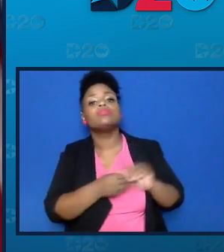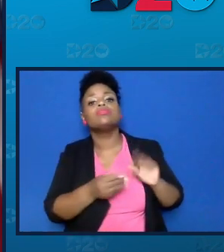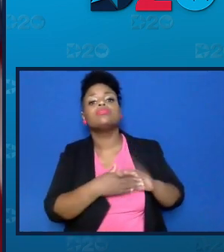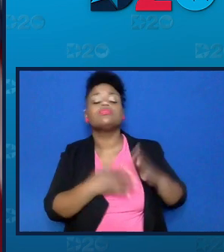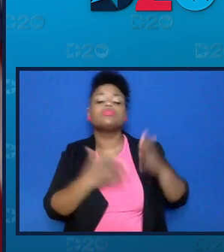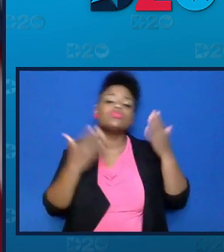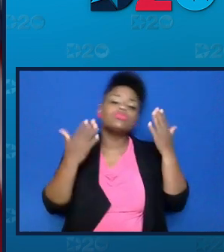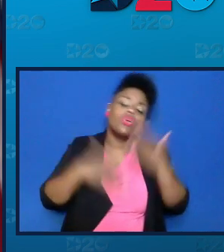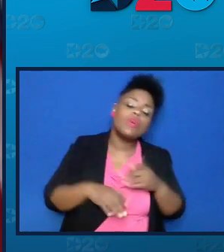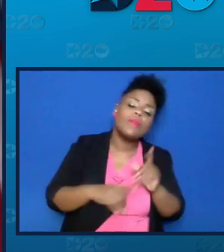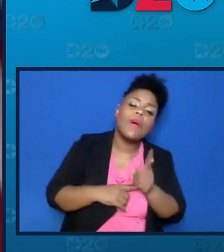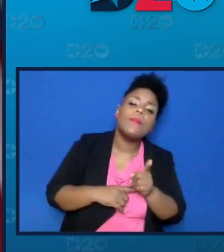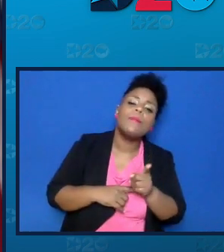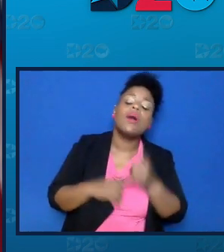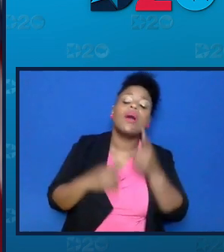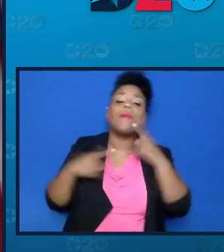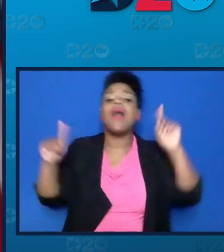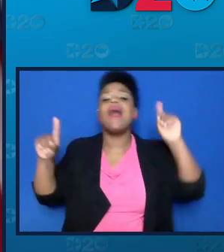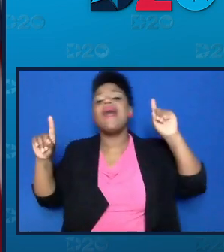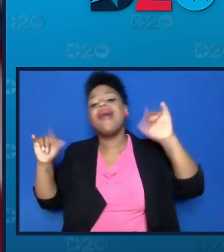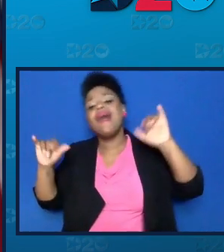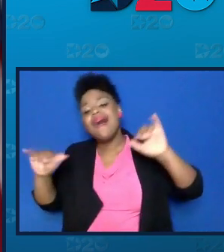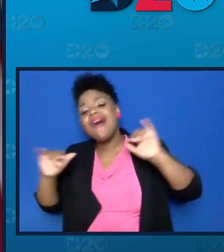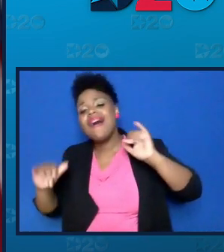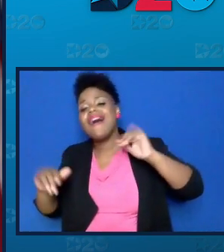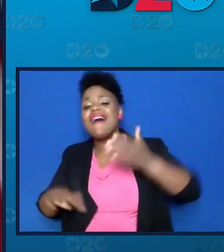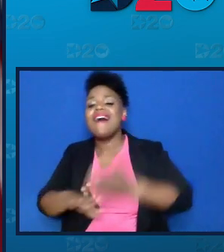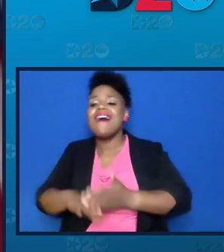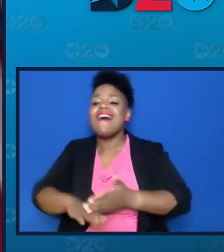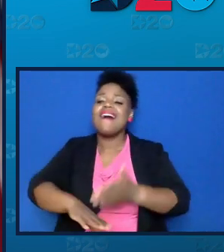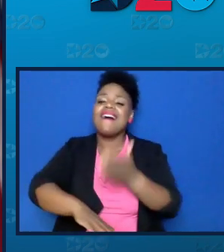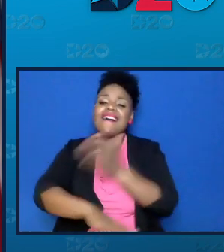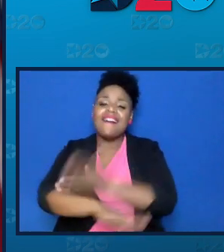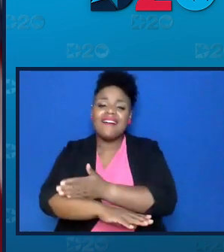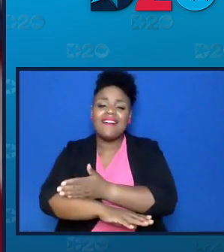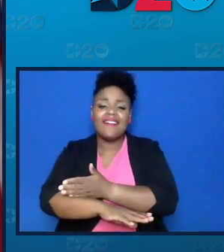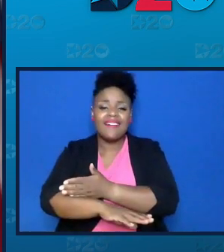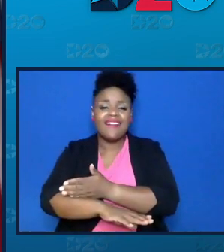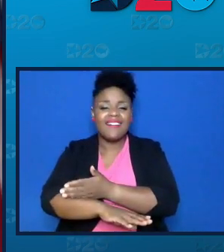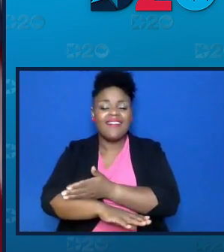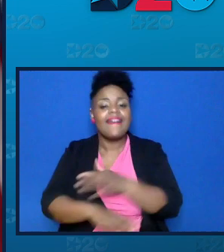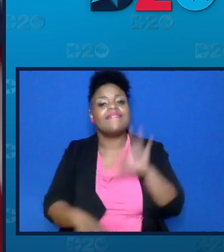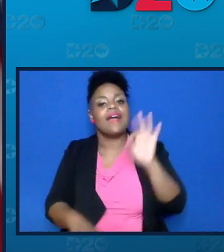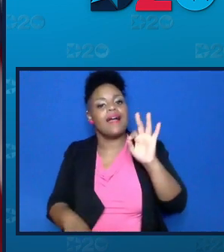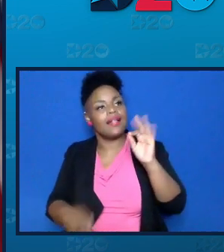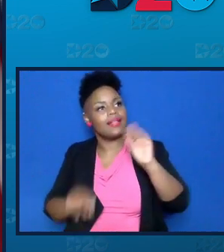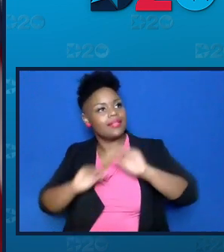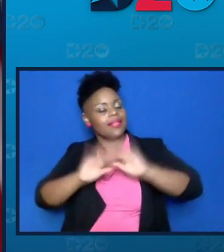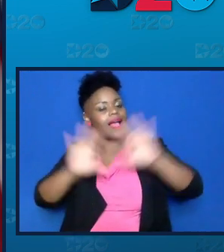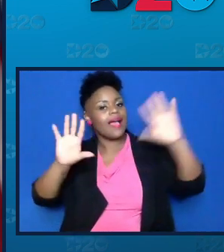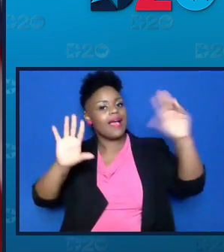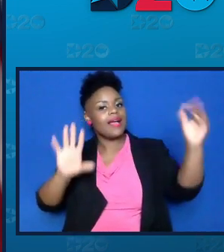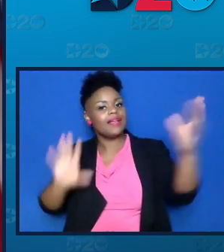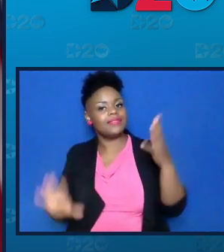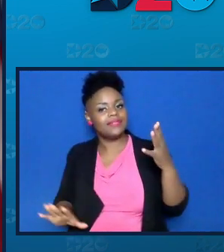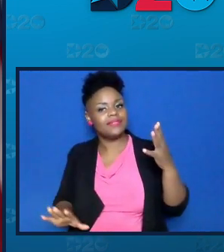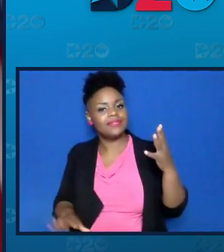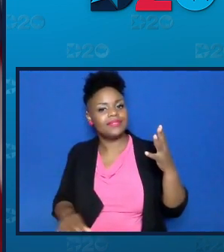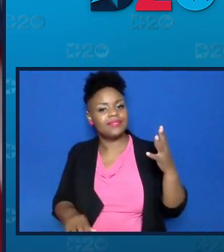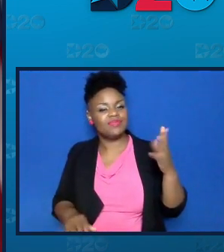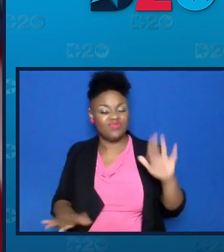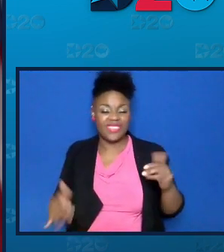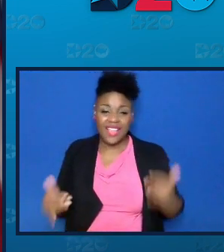that we've found the light. In this dark moment, I believe we're poised to make great progress